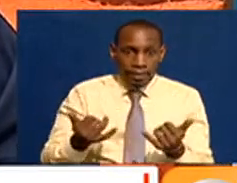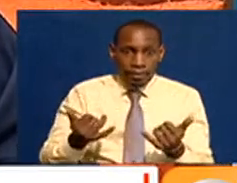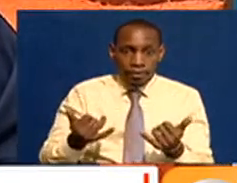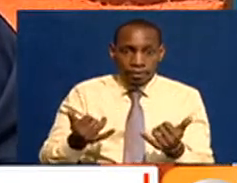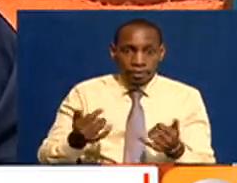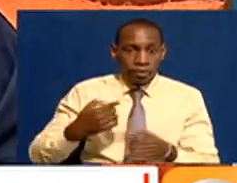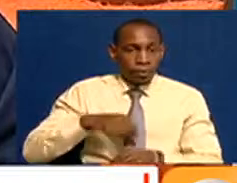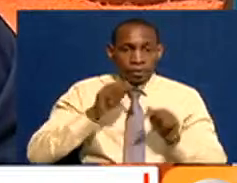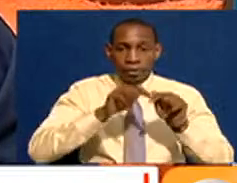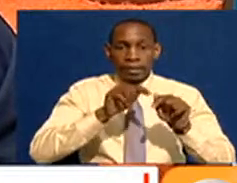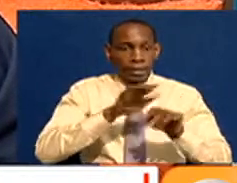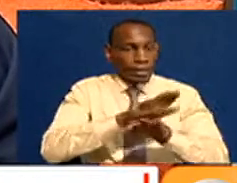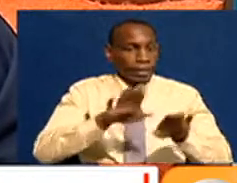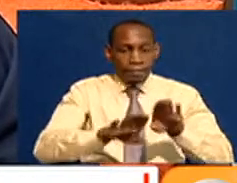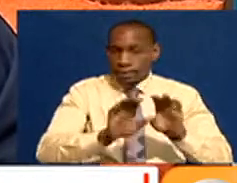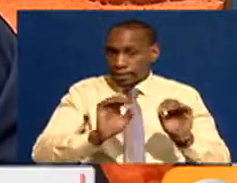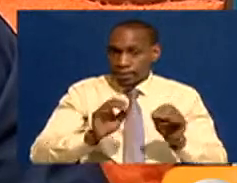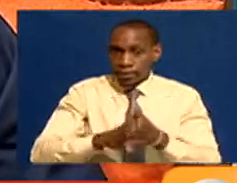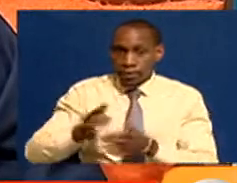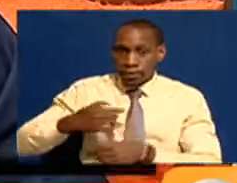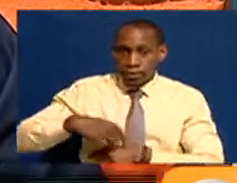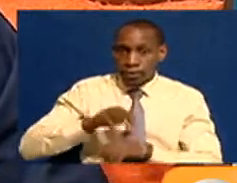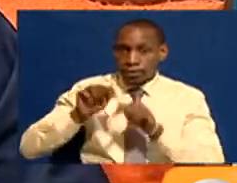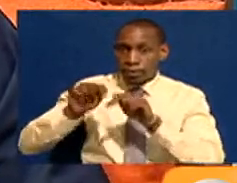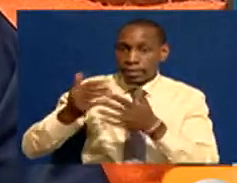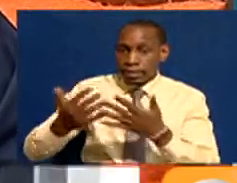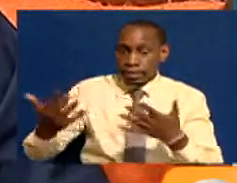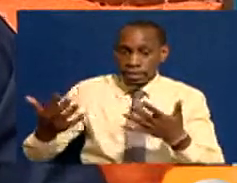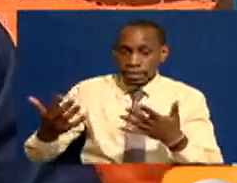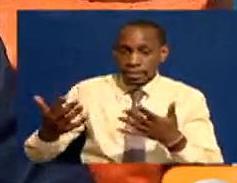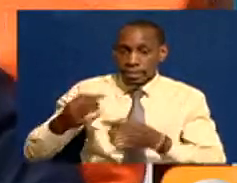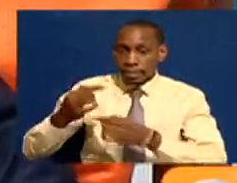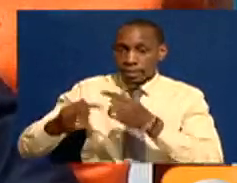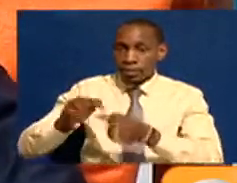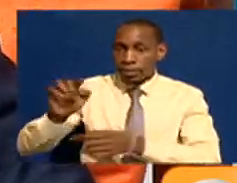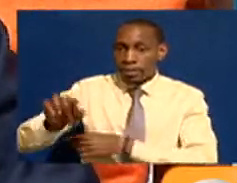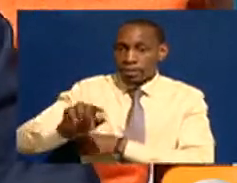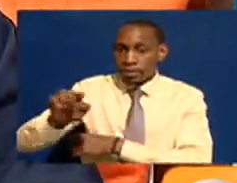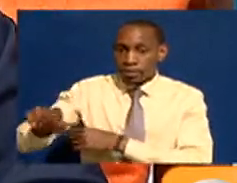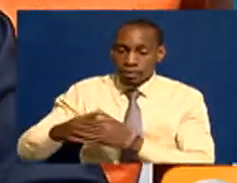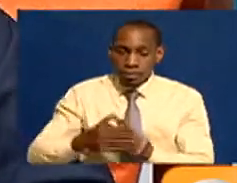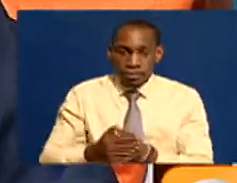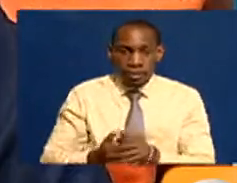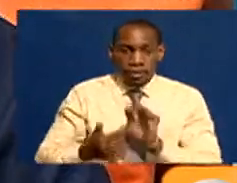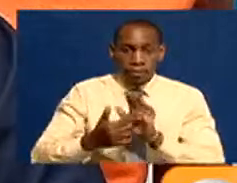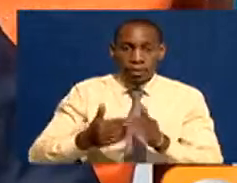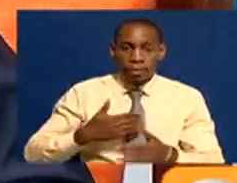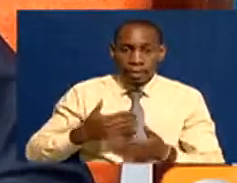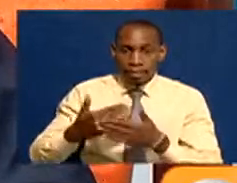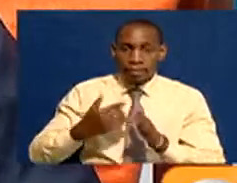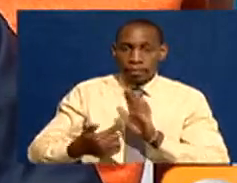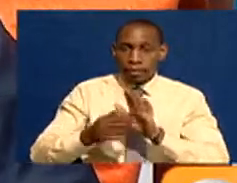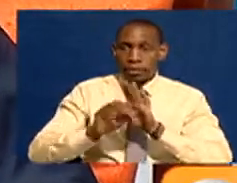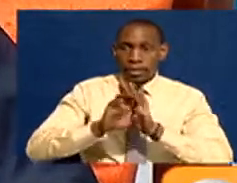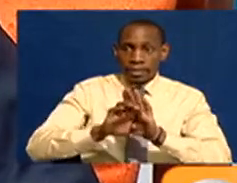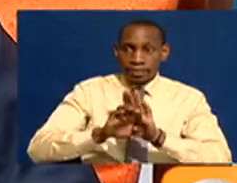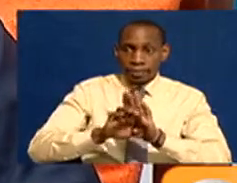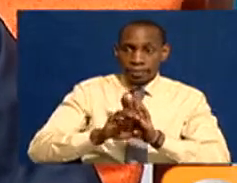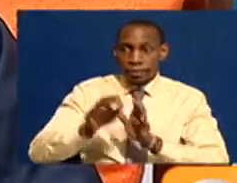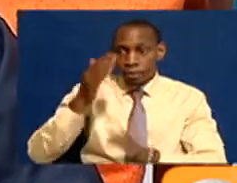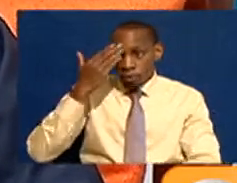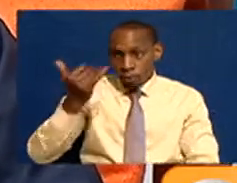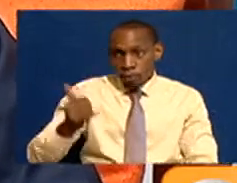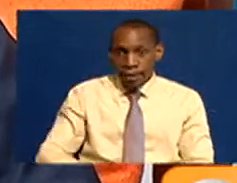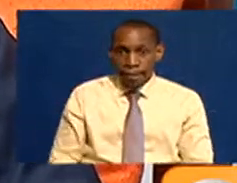weren't critical of everything. We were critical of the things that went wrong. As I said earlier, I'll give an example, because